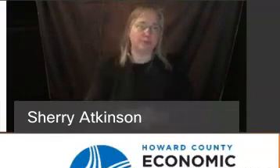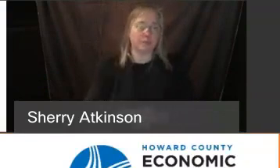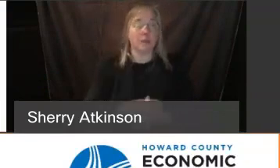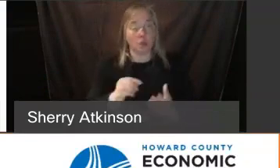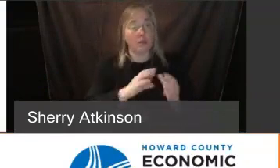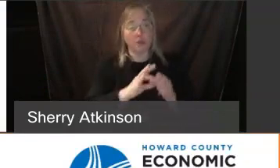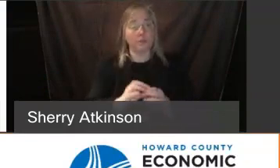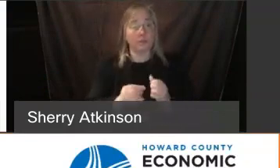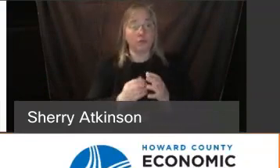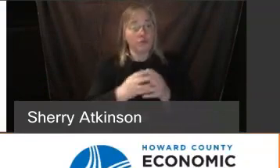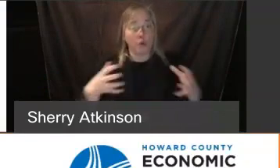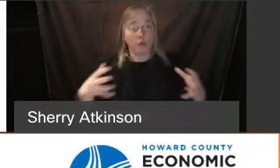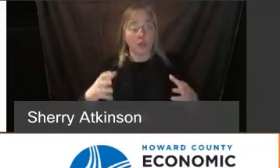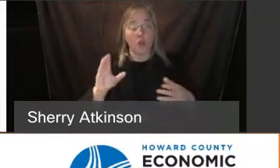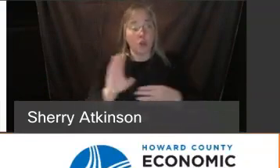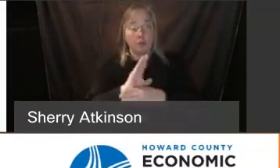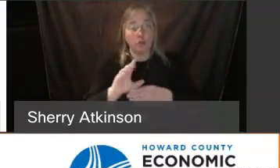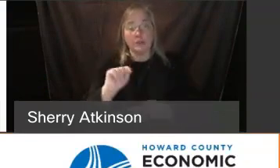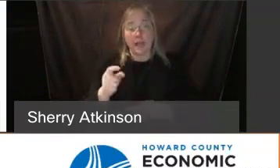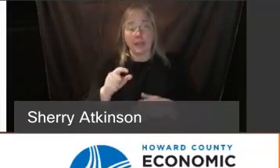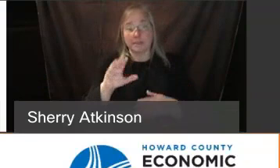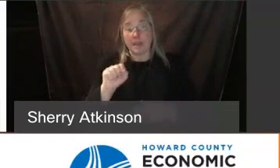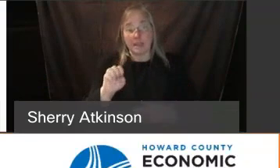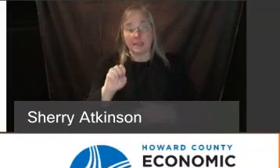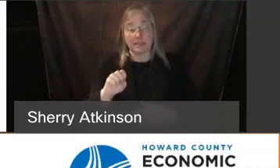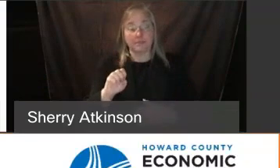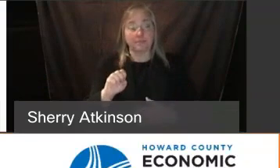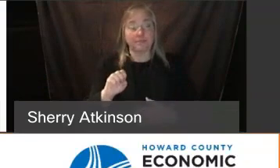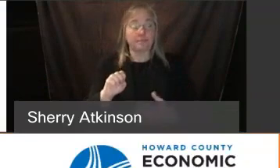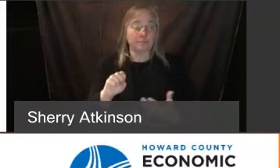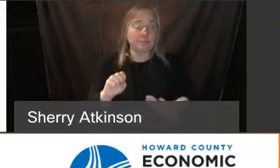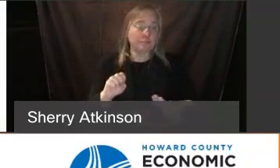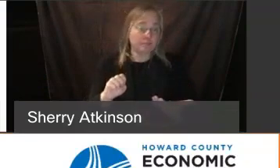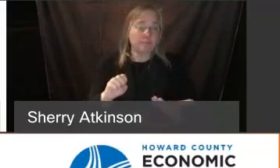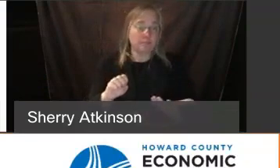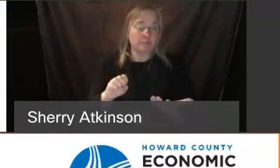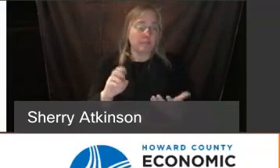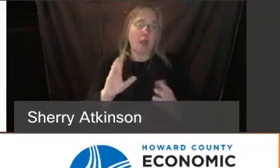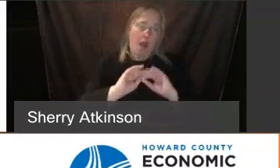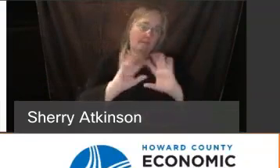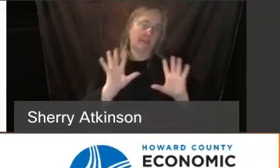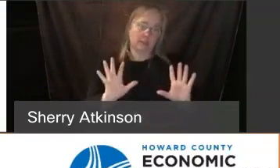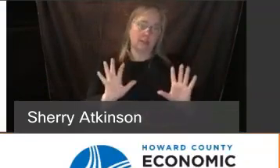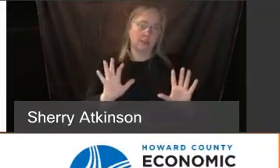of growing the commercial tax base, those are there's obviously a lot